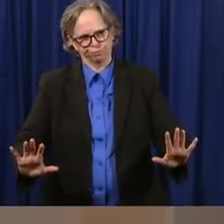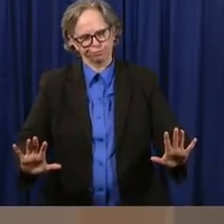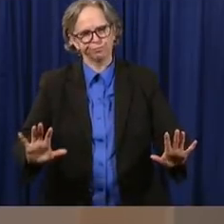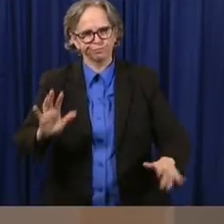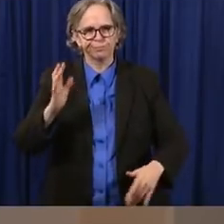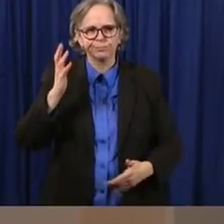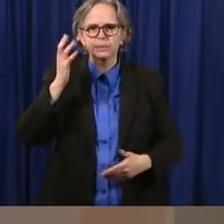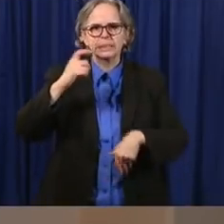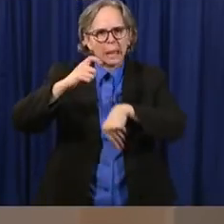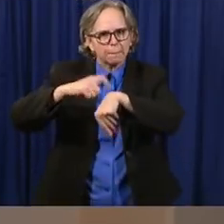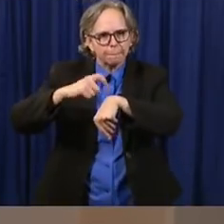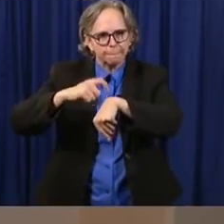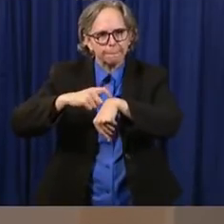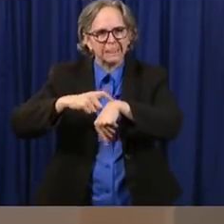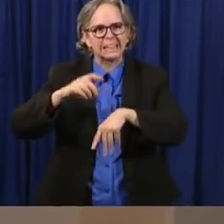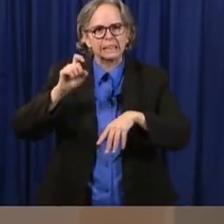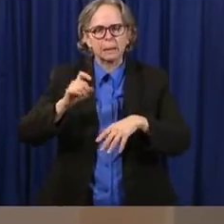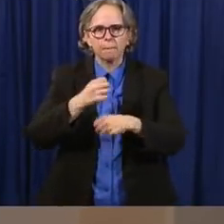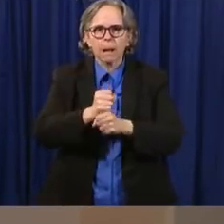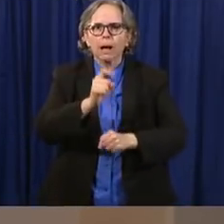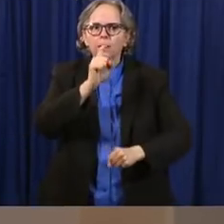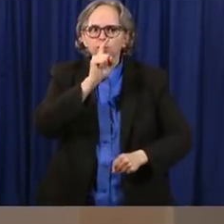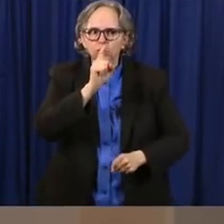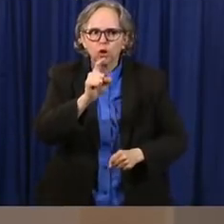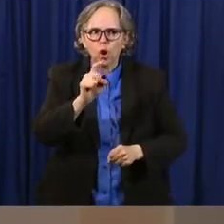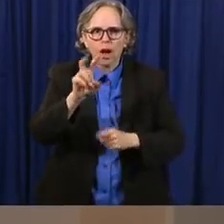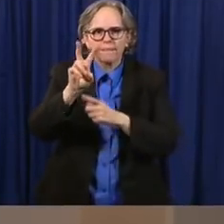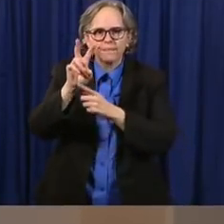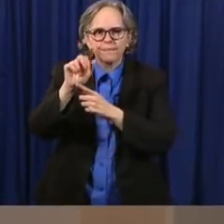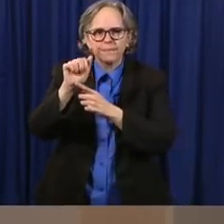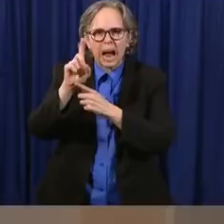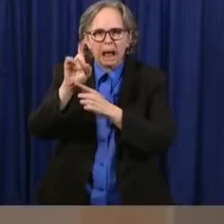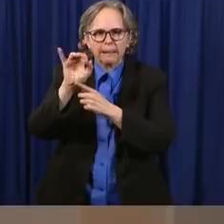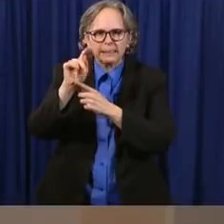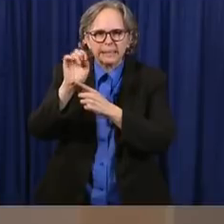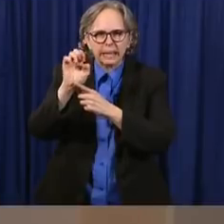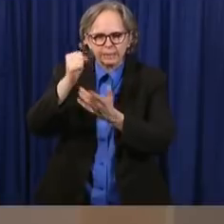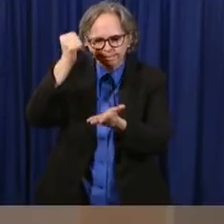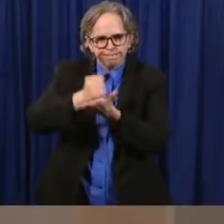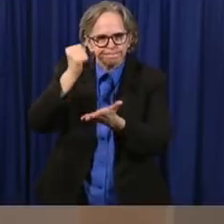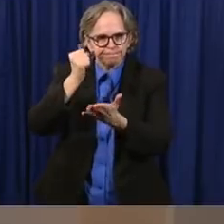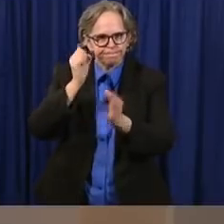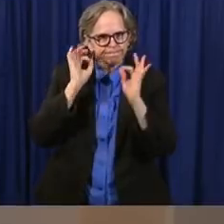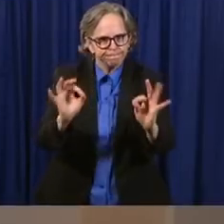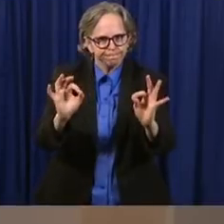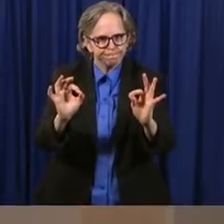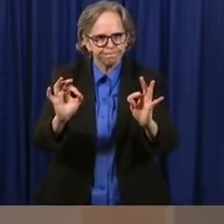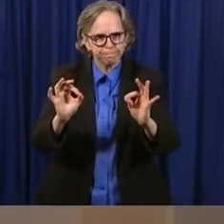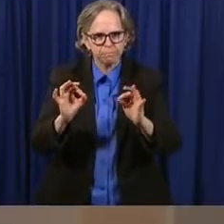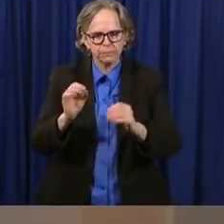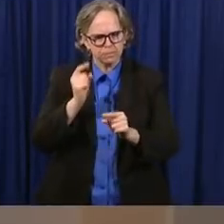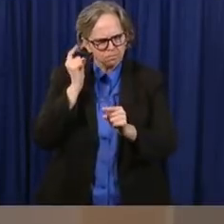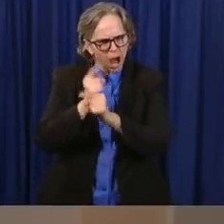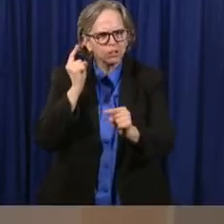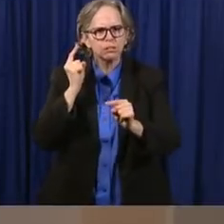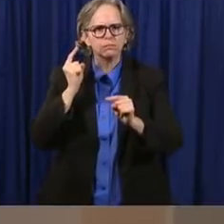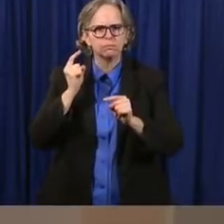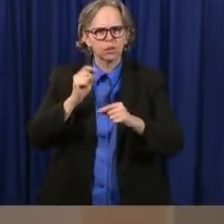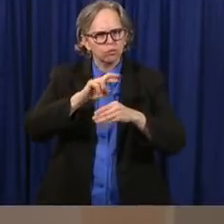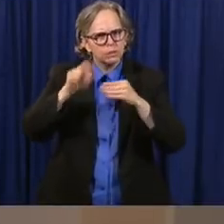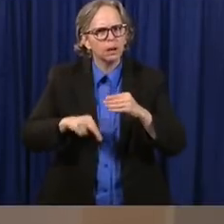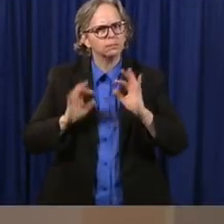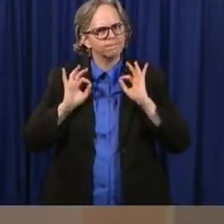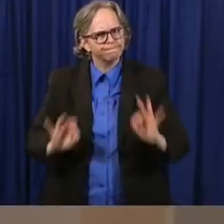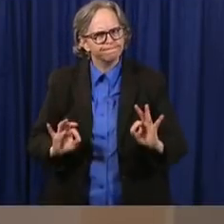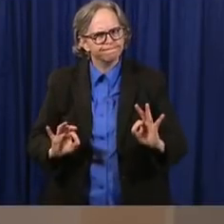it so that you can make sure that what you have has the reliability that you need to make sure that your efforts are actually